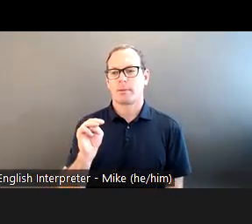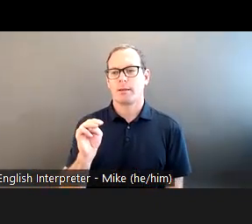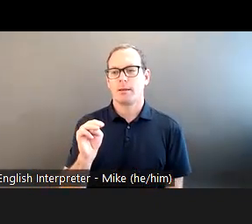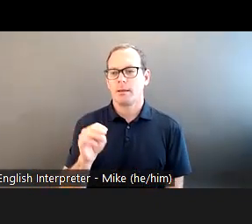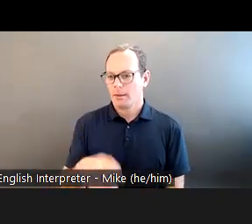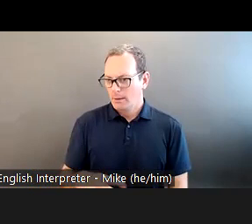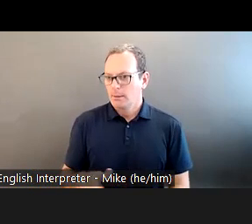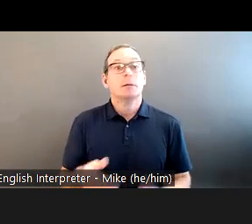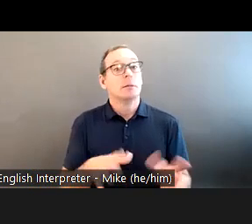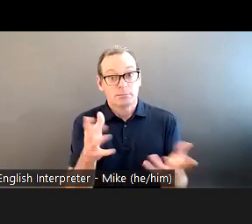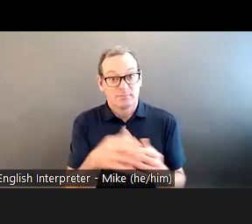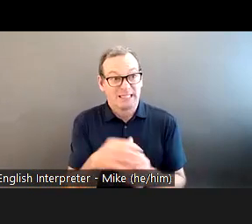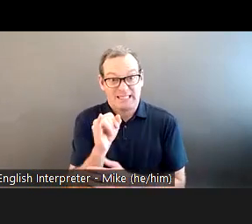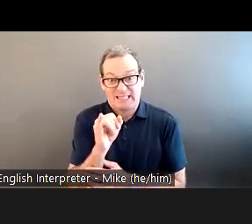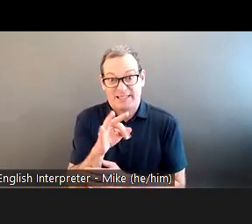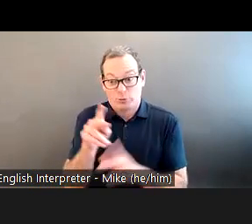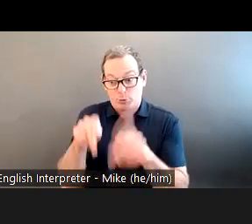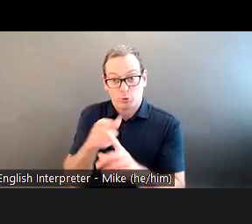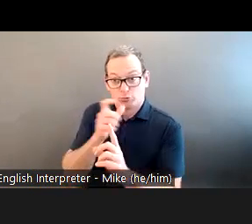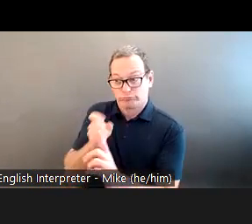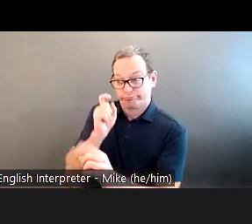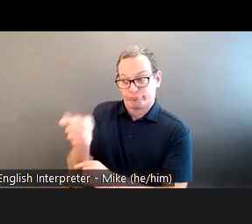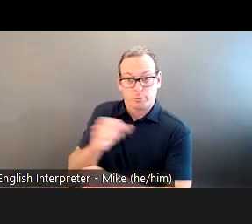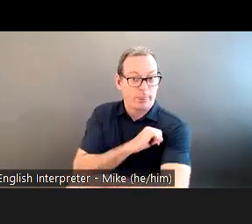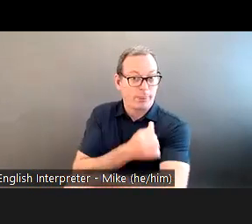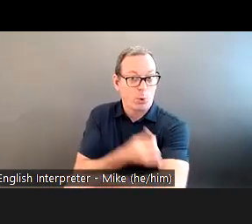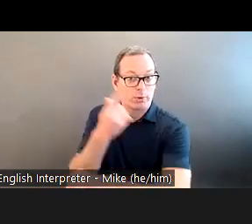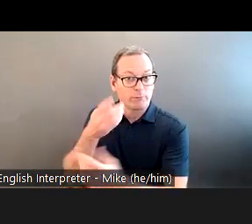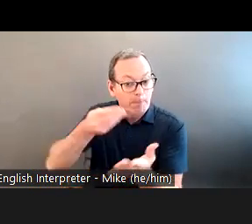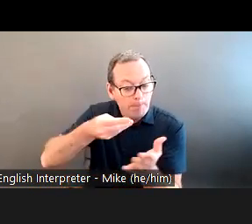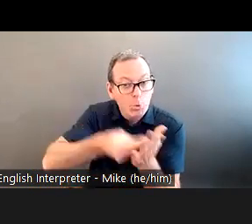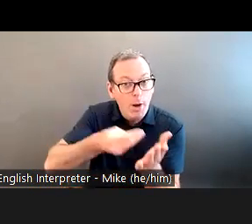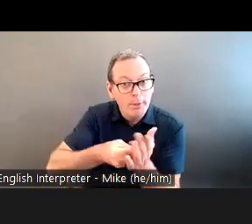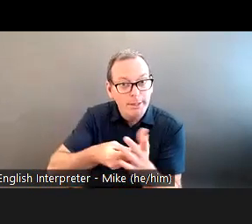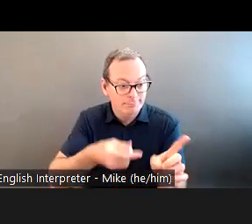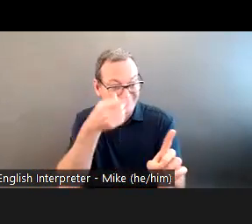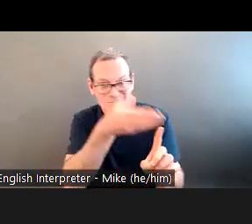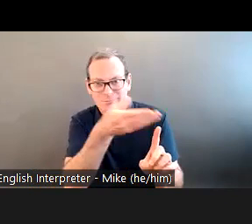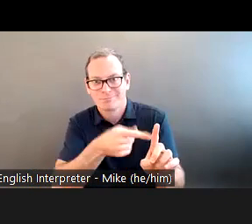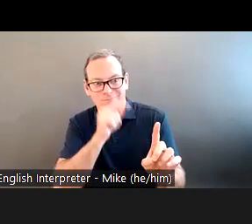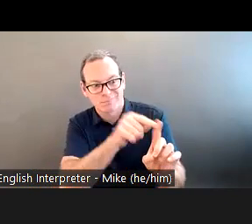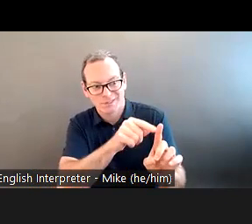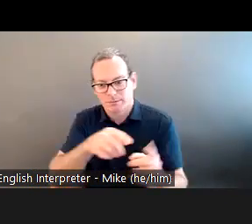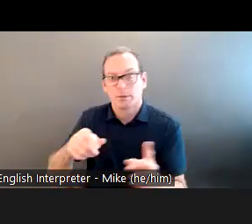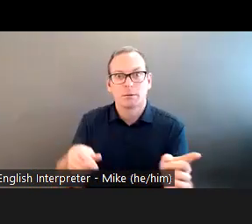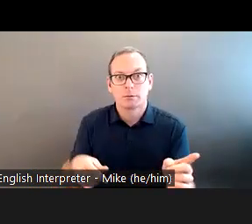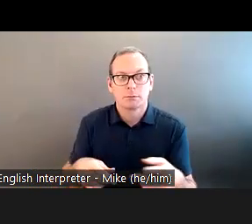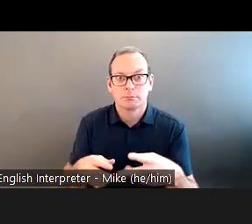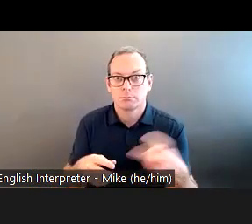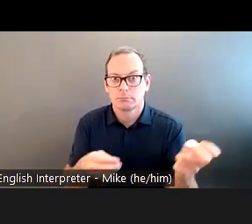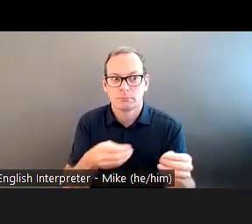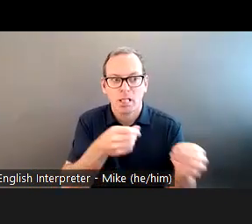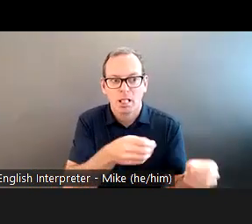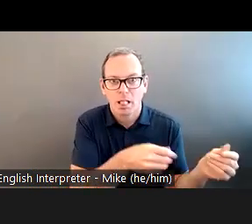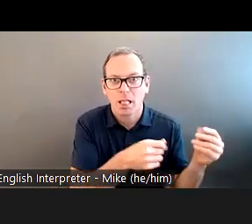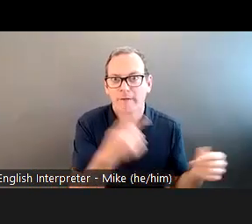or stealing funds, using it for improper purpose, that is an offense, right? So it isn't, you're not just stuck with that person if